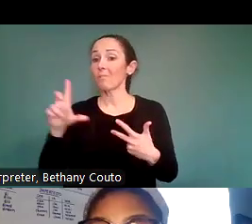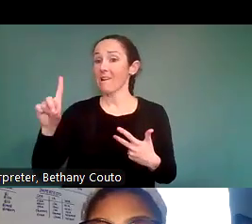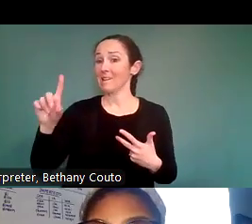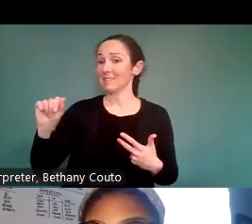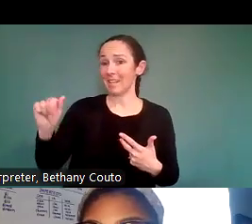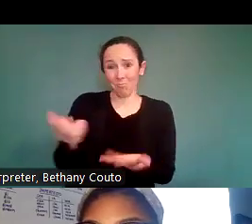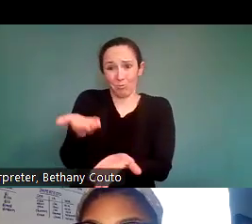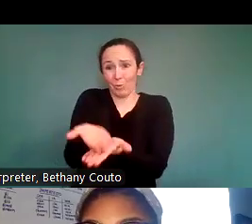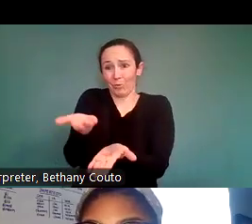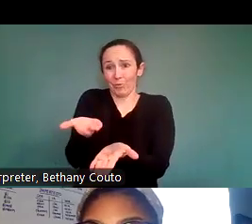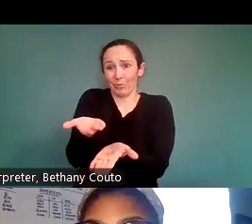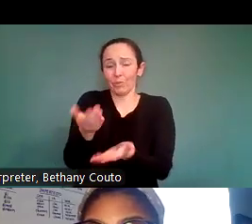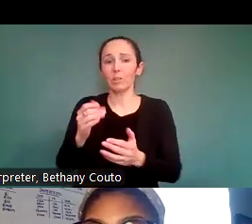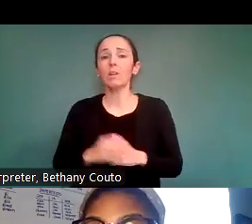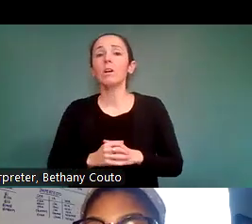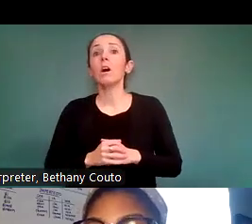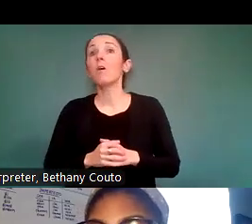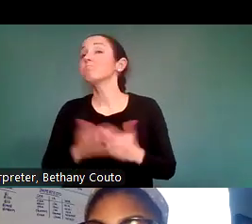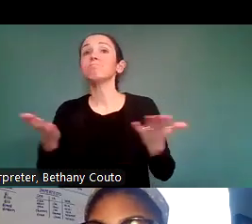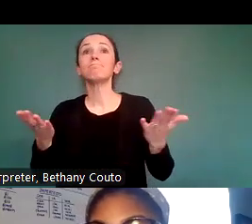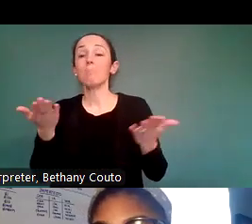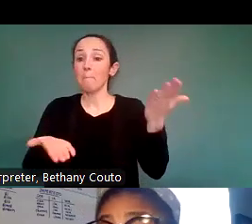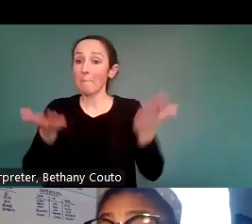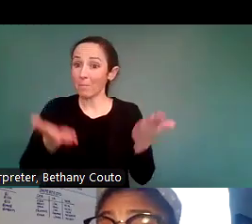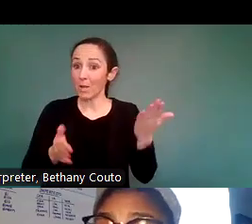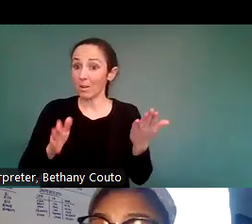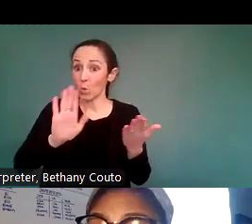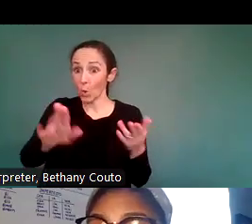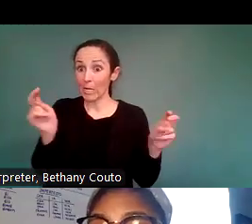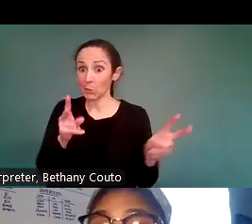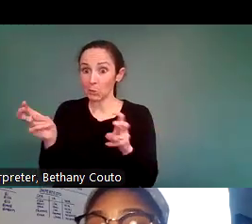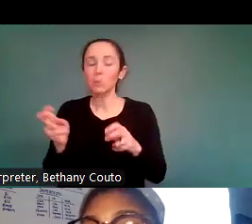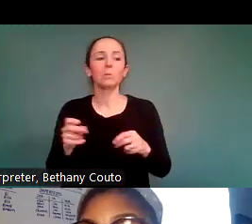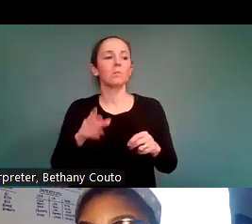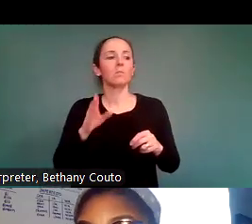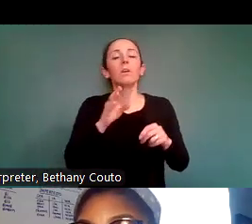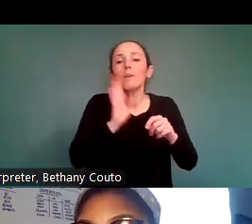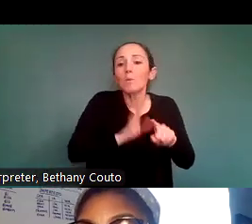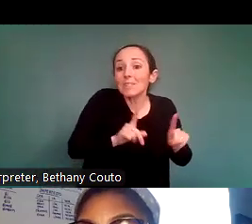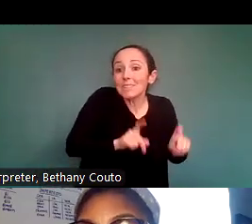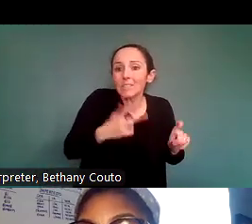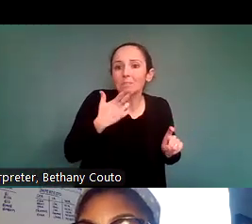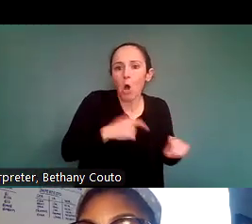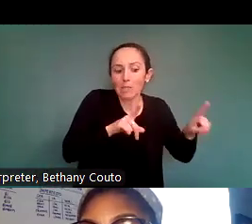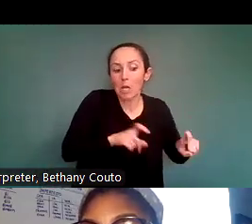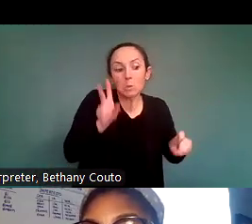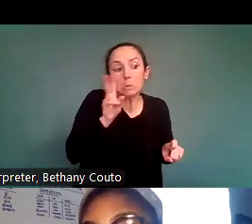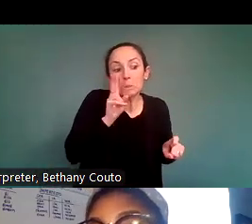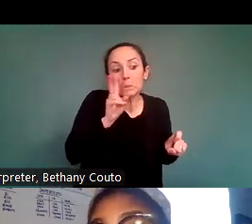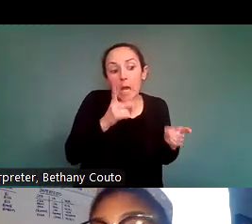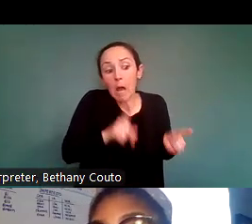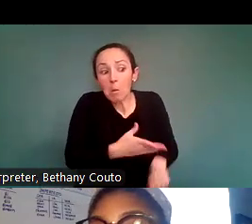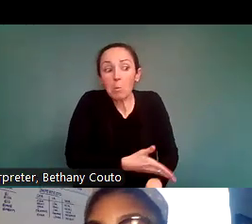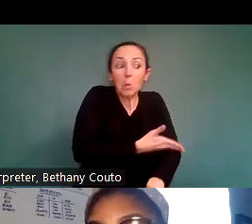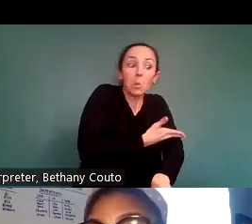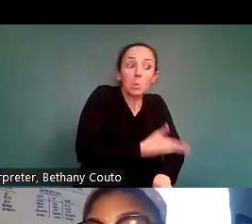many of us may be working on issues where a policy solution has actually been piloted at a smaller scale, and there's been data